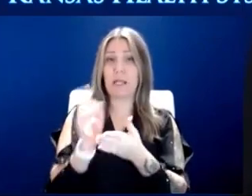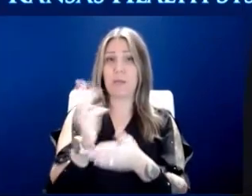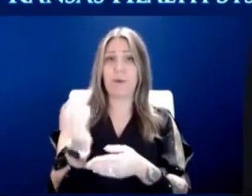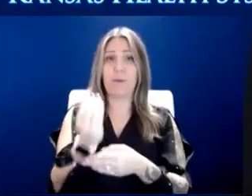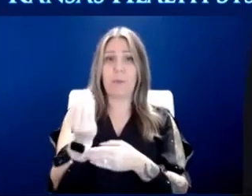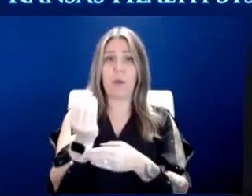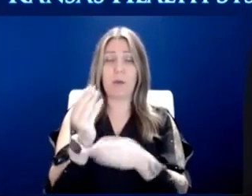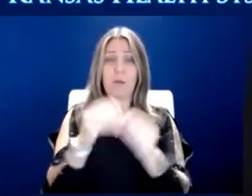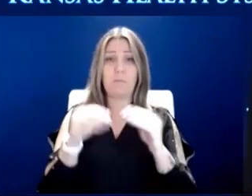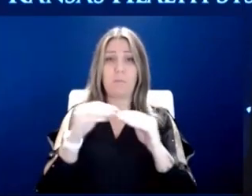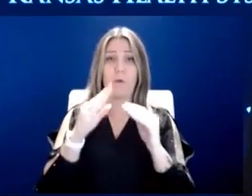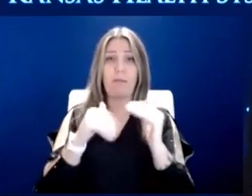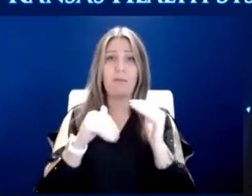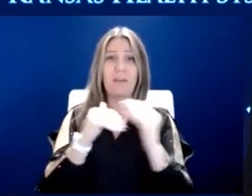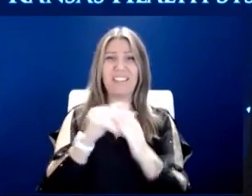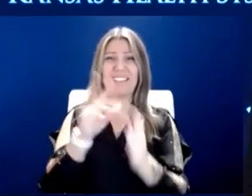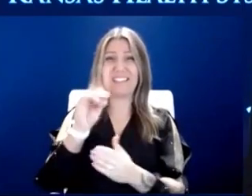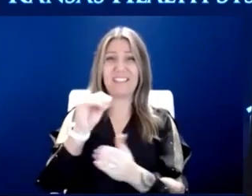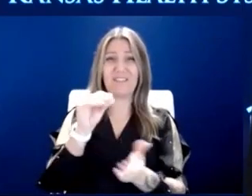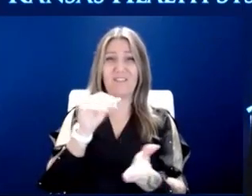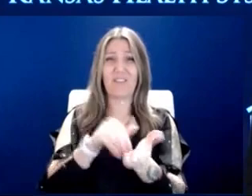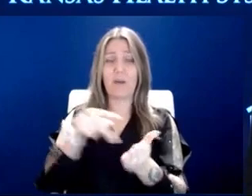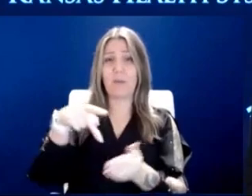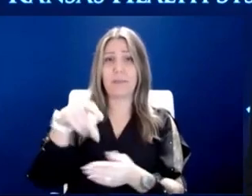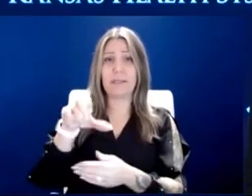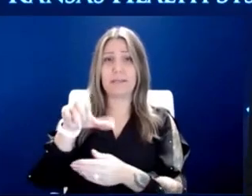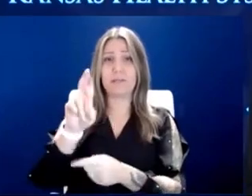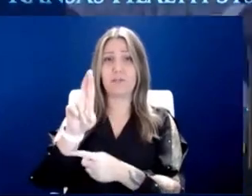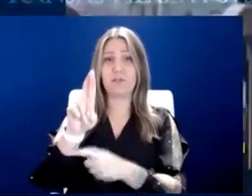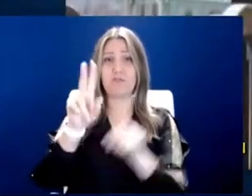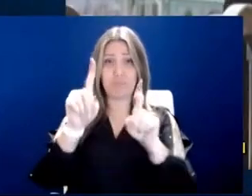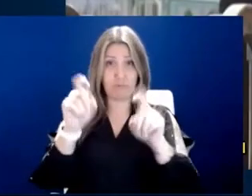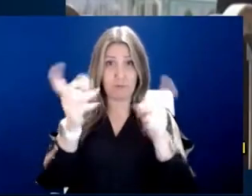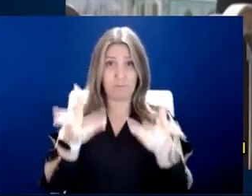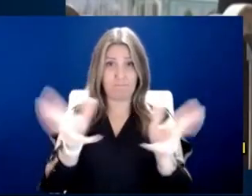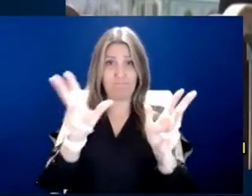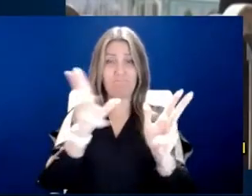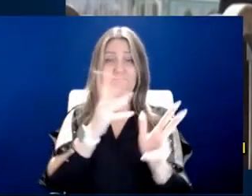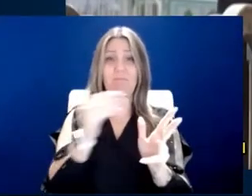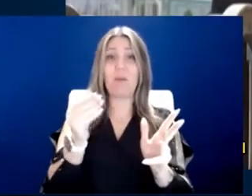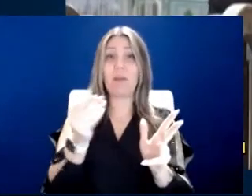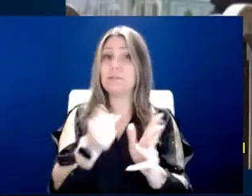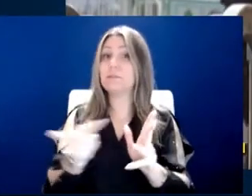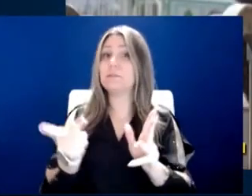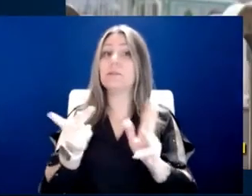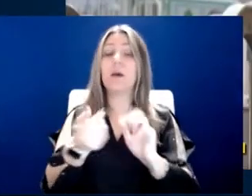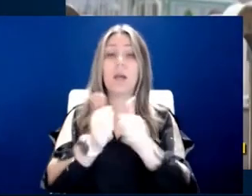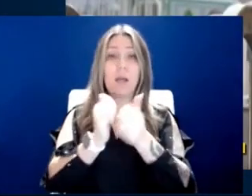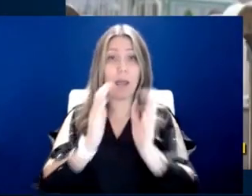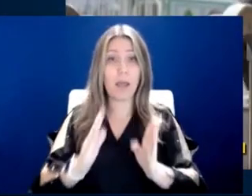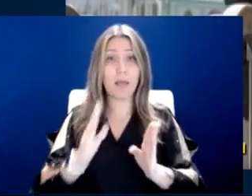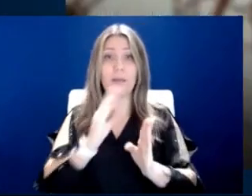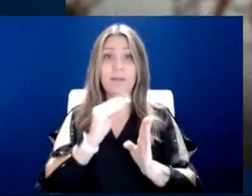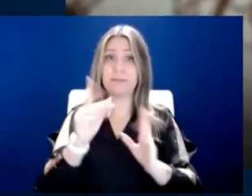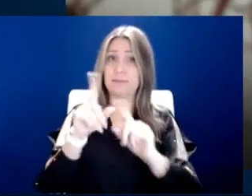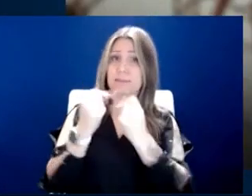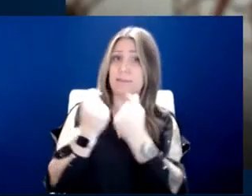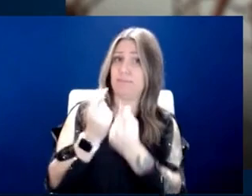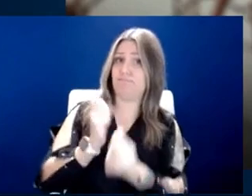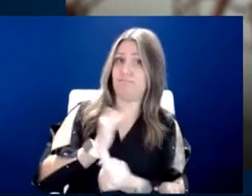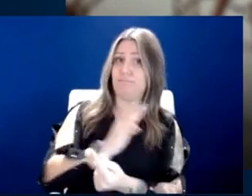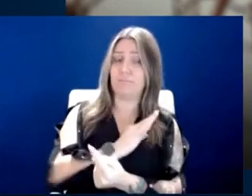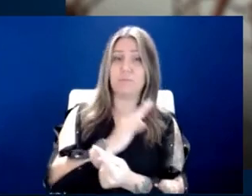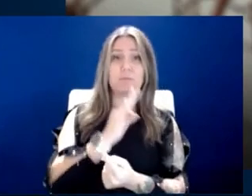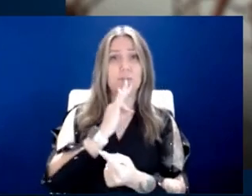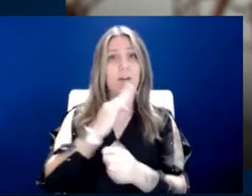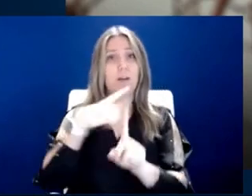tests were conducted, with some athletes and some team officials testing positive. The Olympics, though, are taking a lot of precautions, even